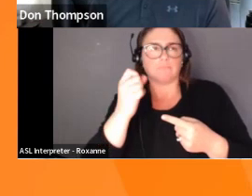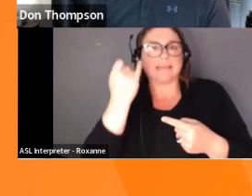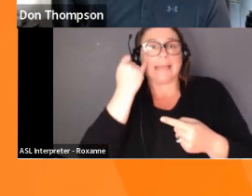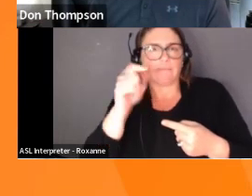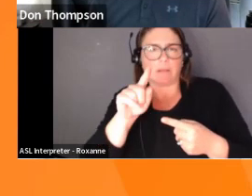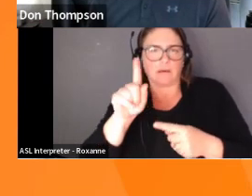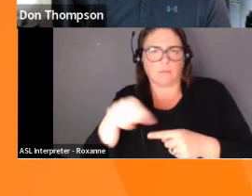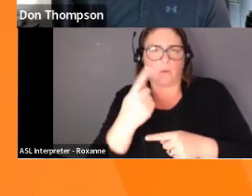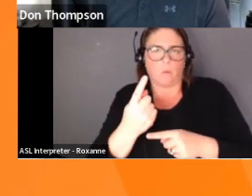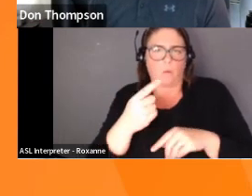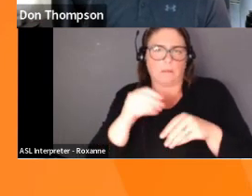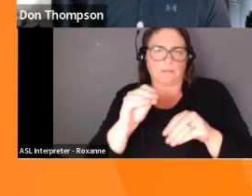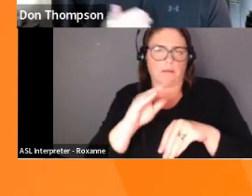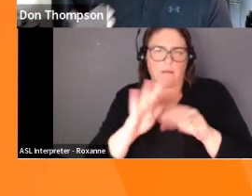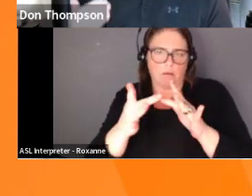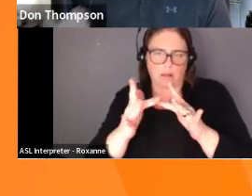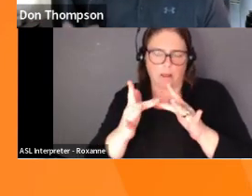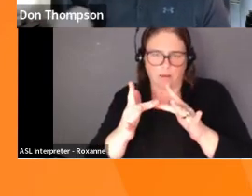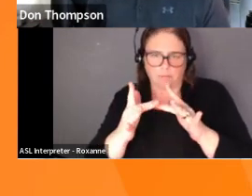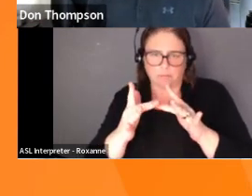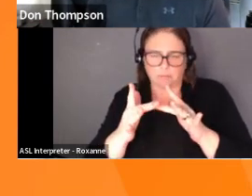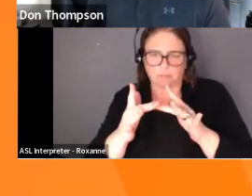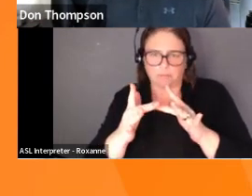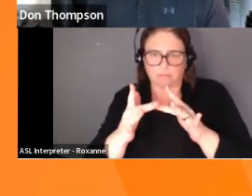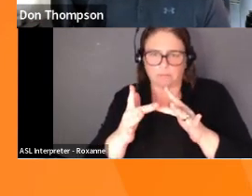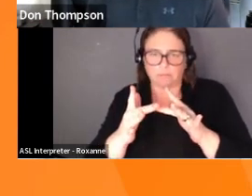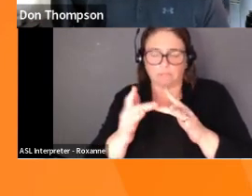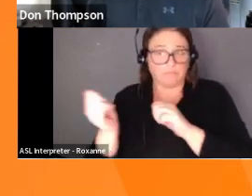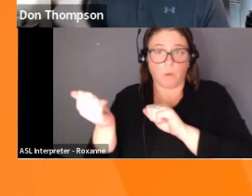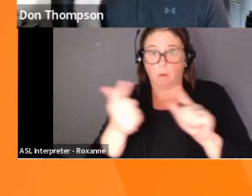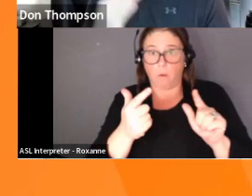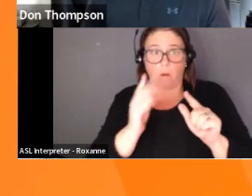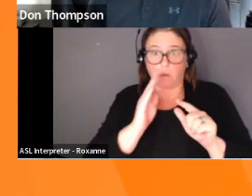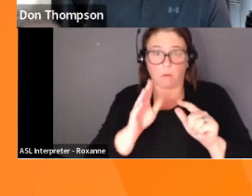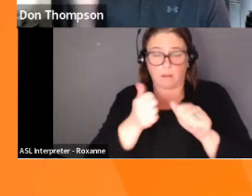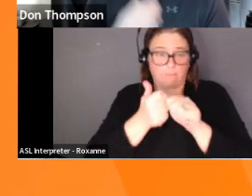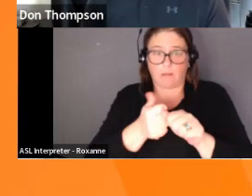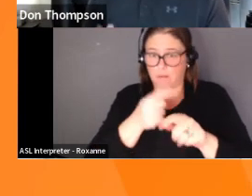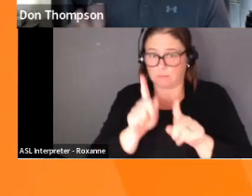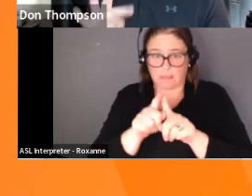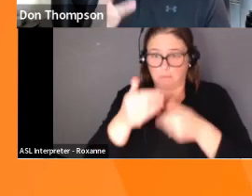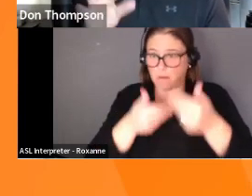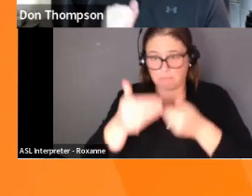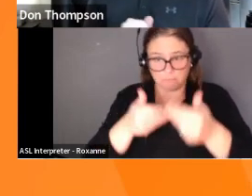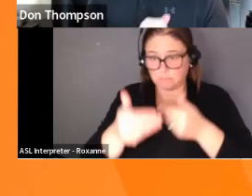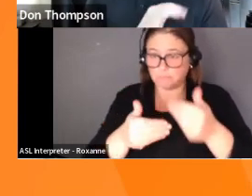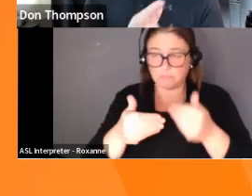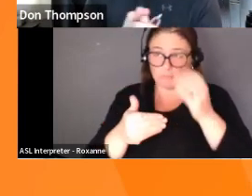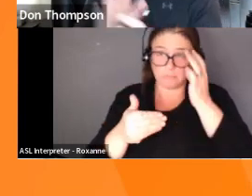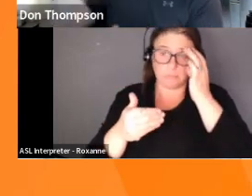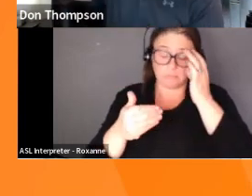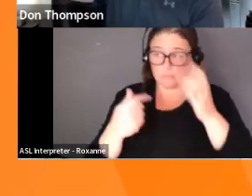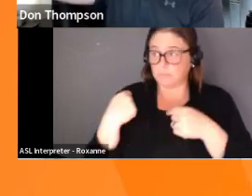partner. Okay, and they will all absolutely do that. Okay, this has become a new thing over the last couple of years